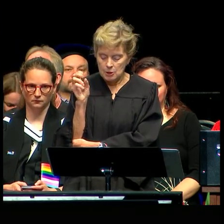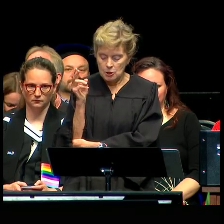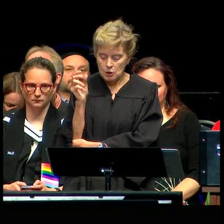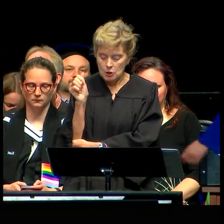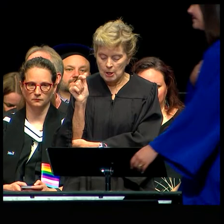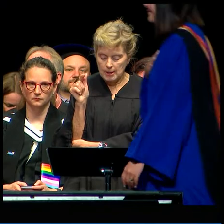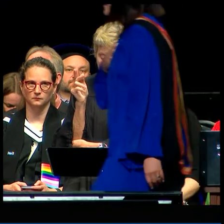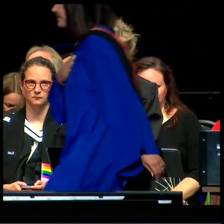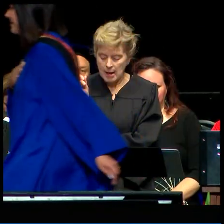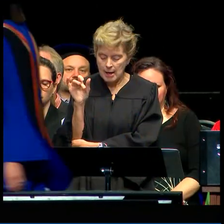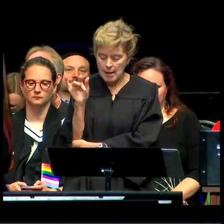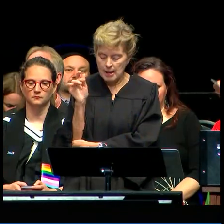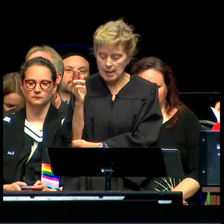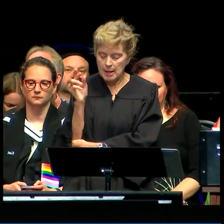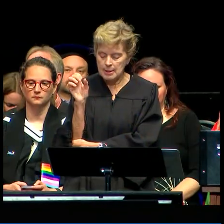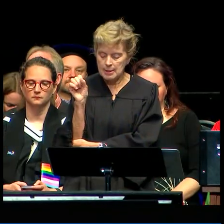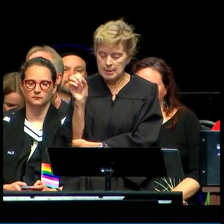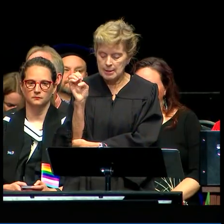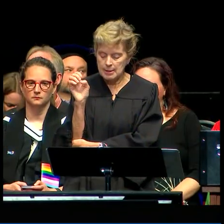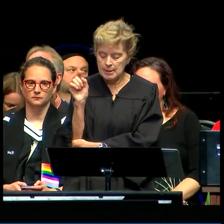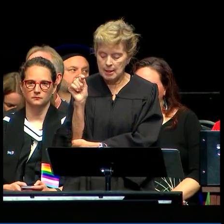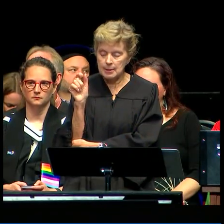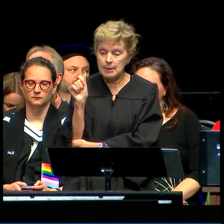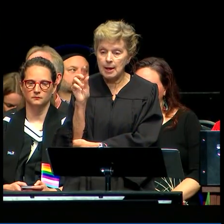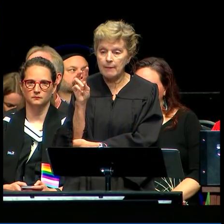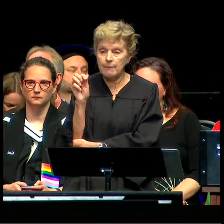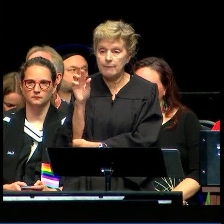Shagayer Setavars.